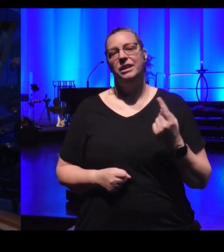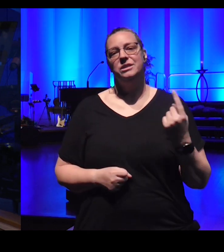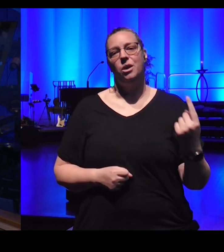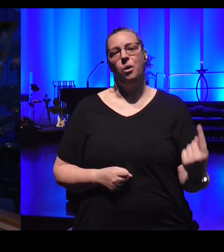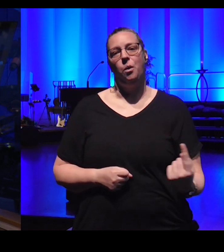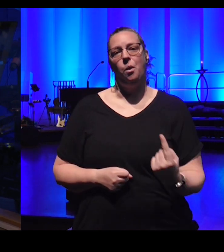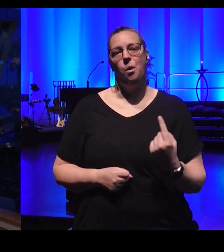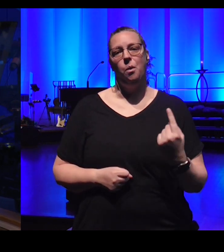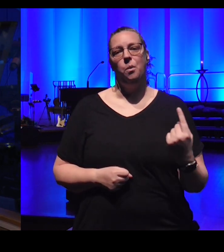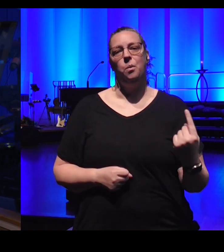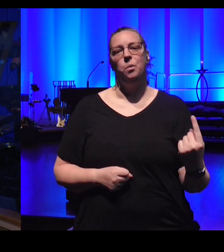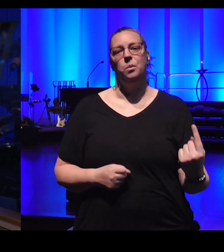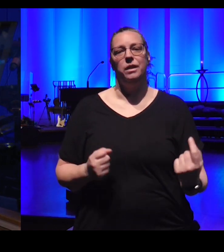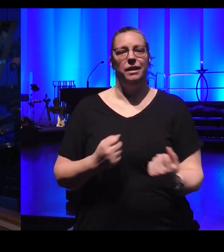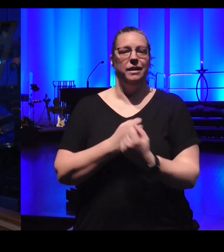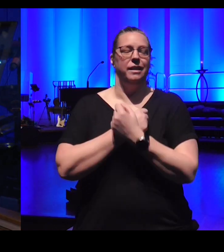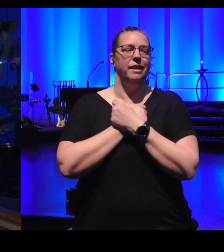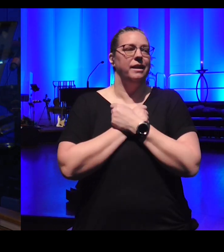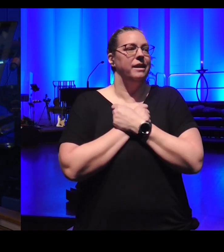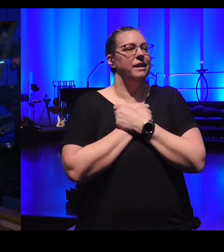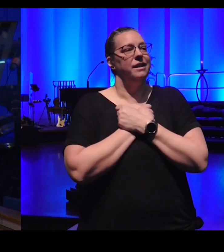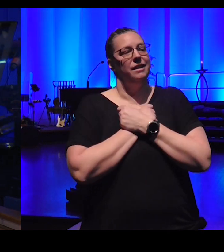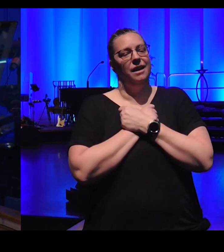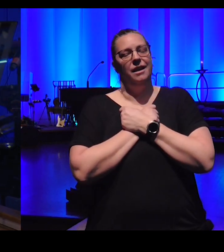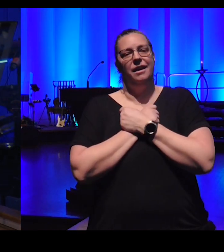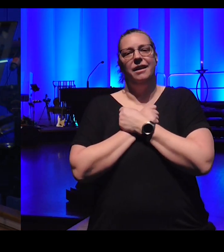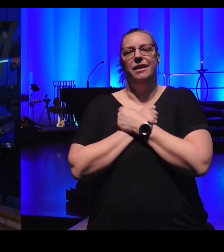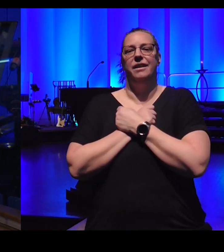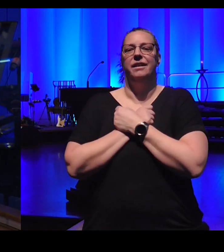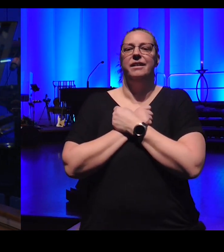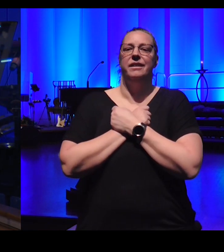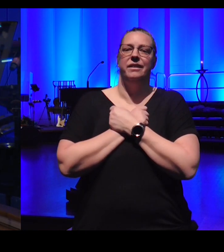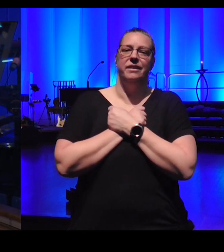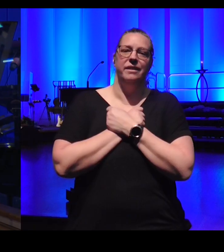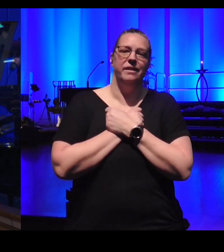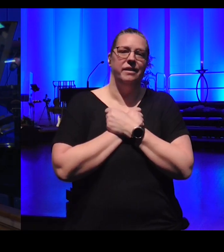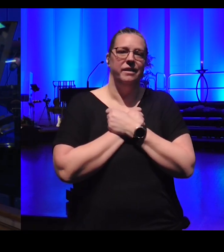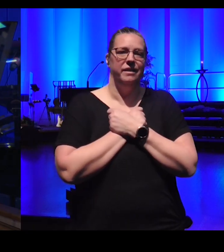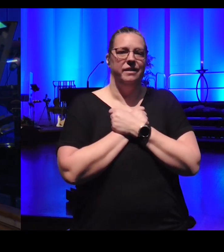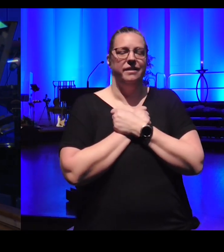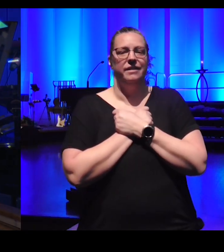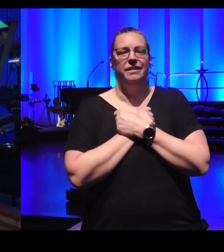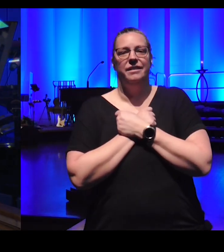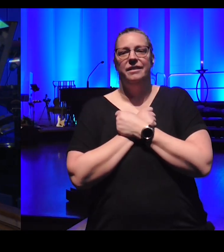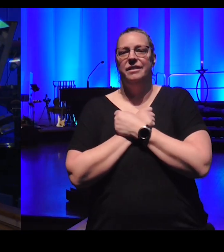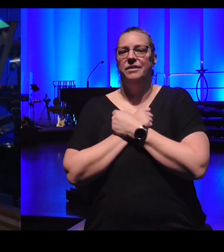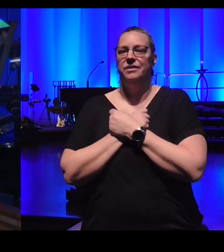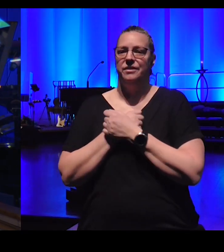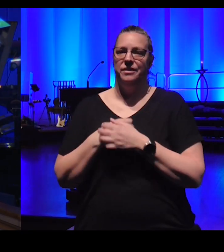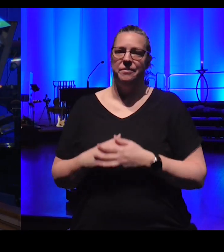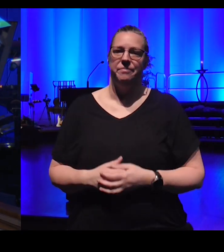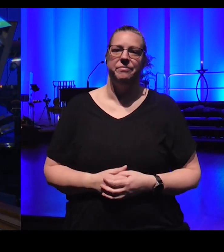There is only love.